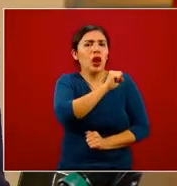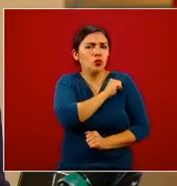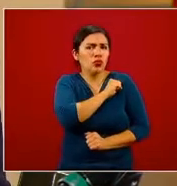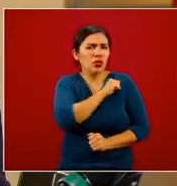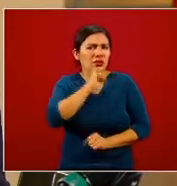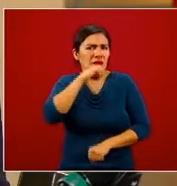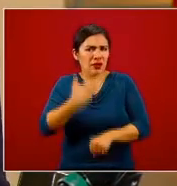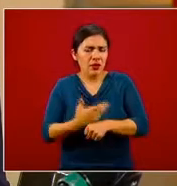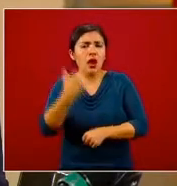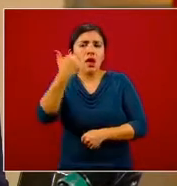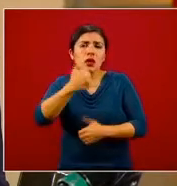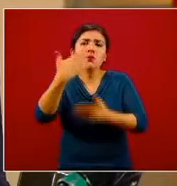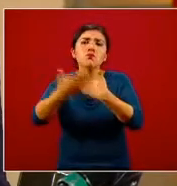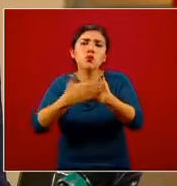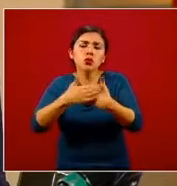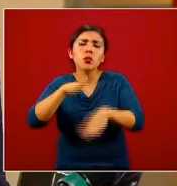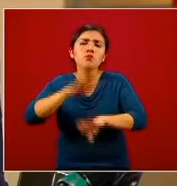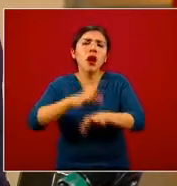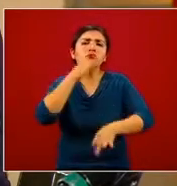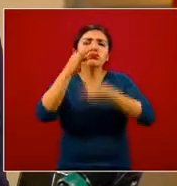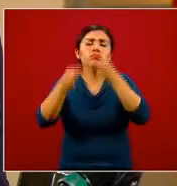initiated.